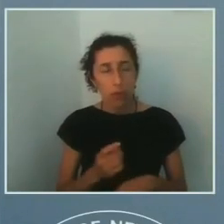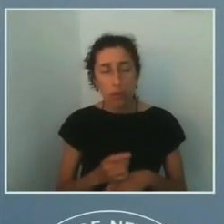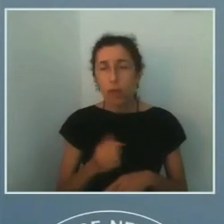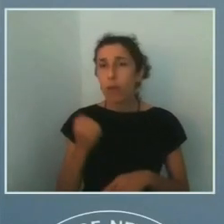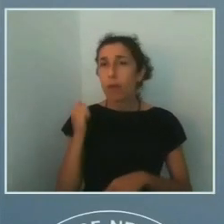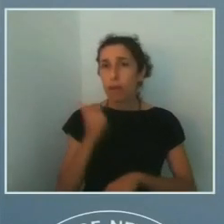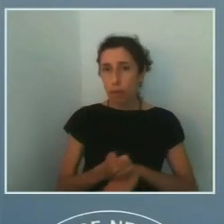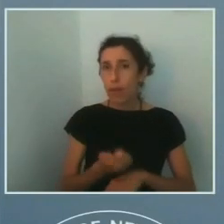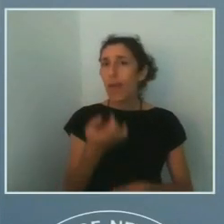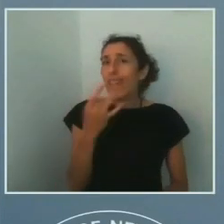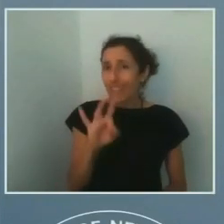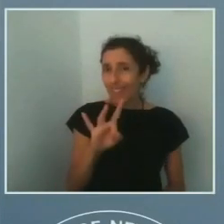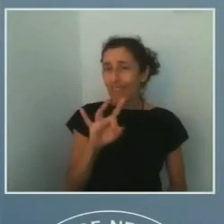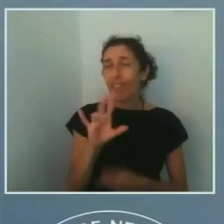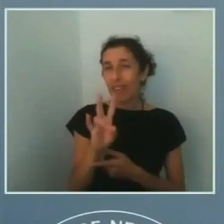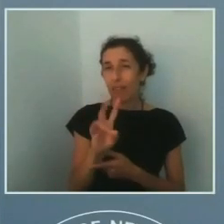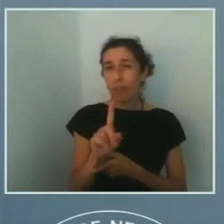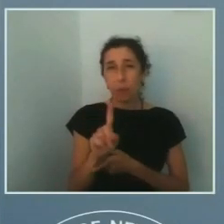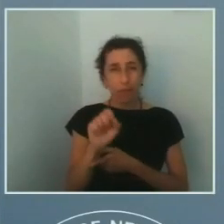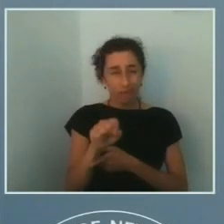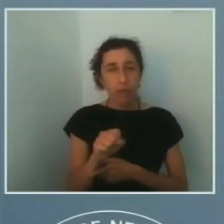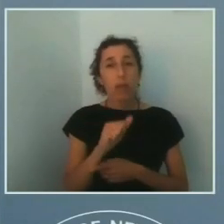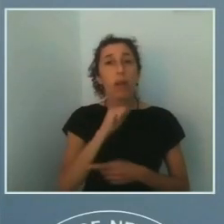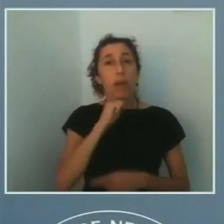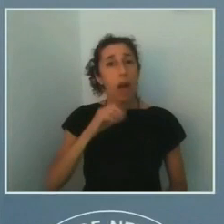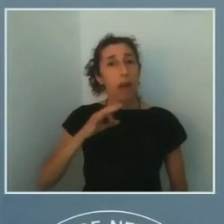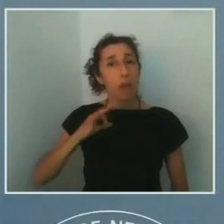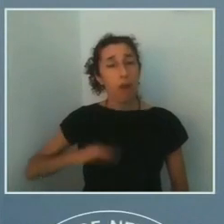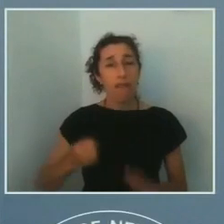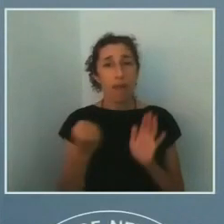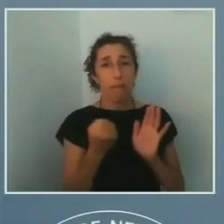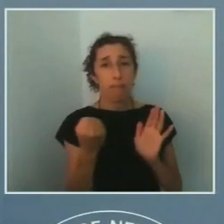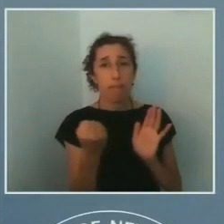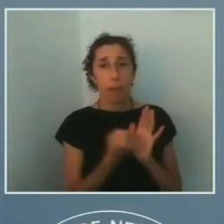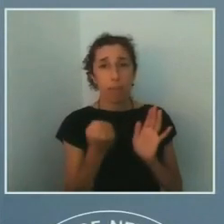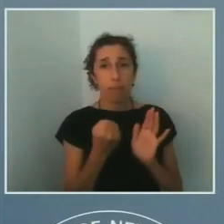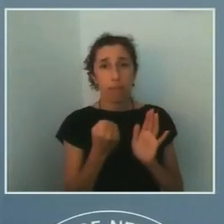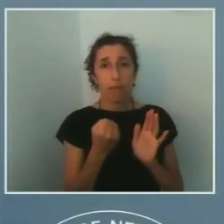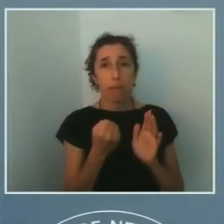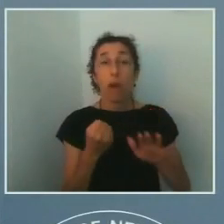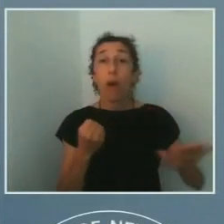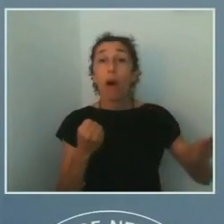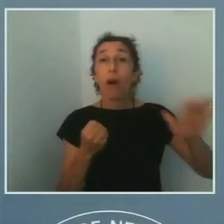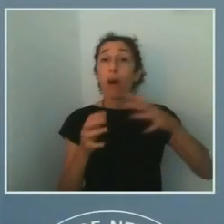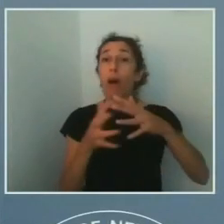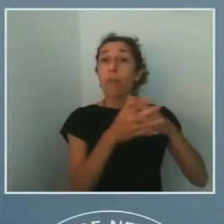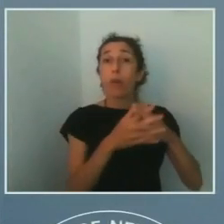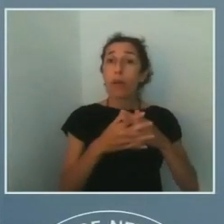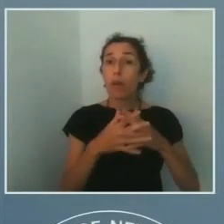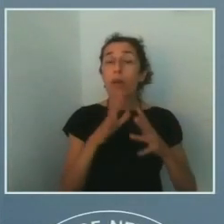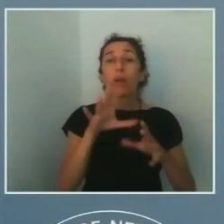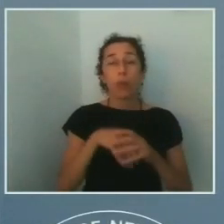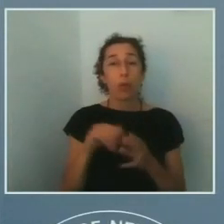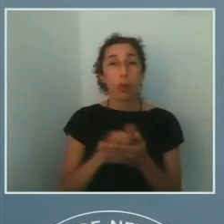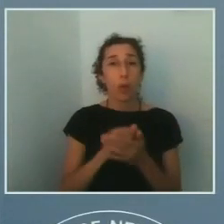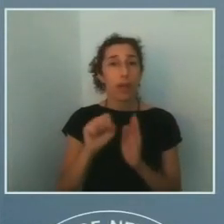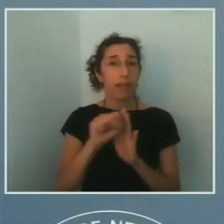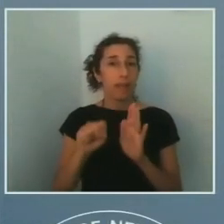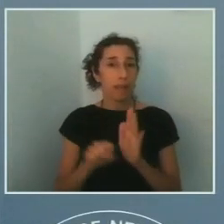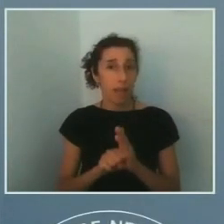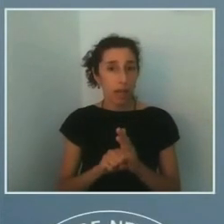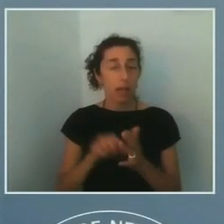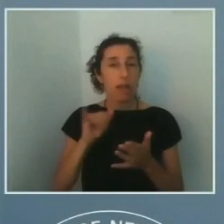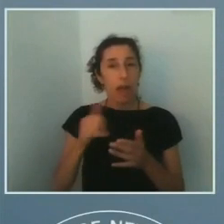New York under New York's laws. But as you said, it's a national organization, so it's registered in multiple states. And so it